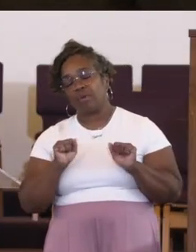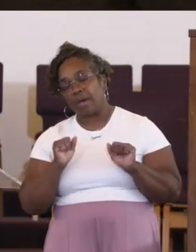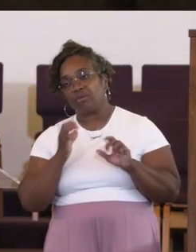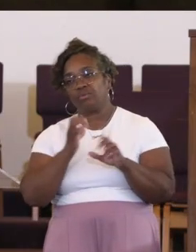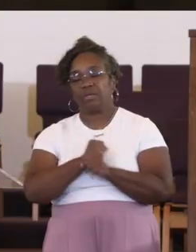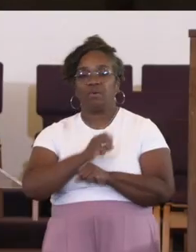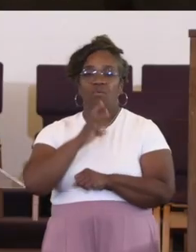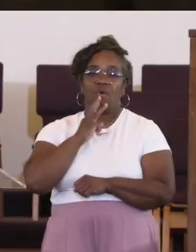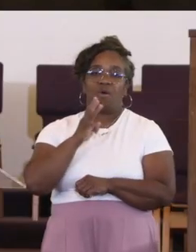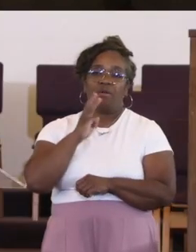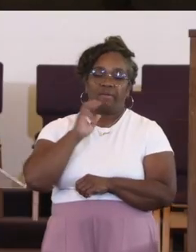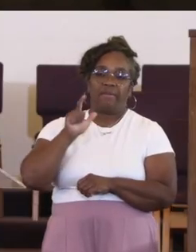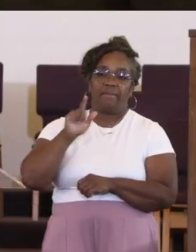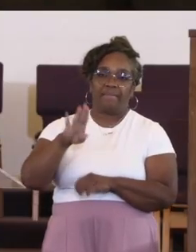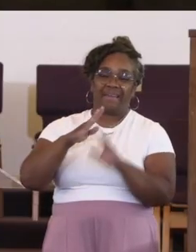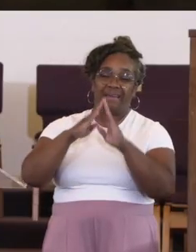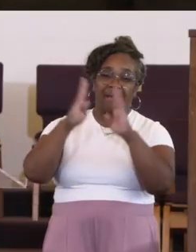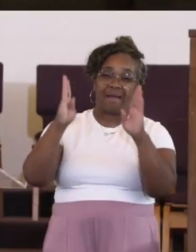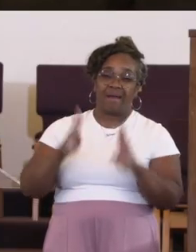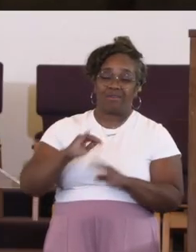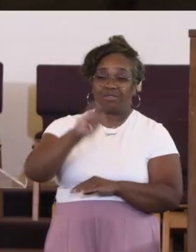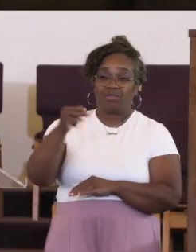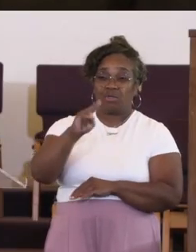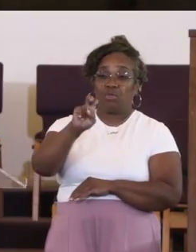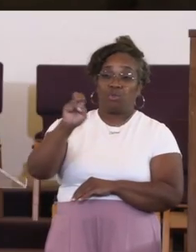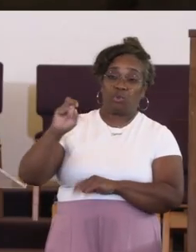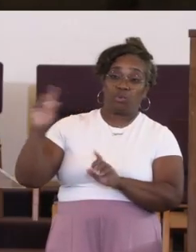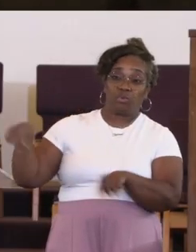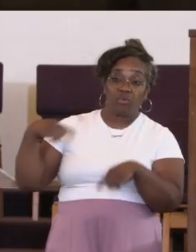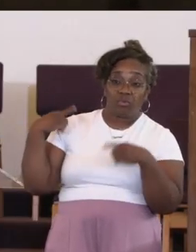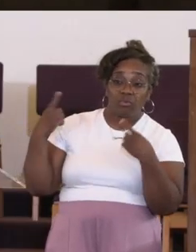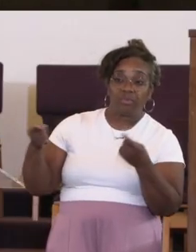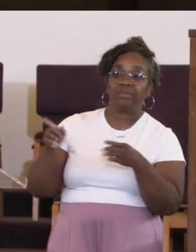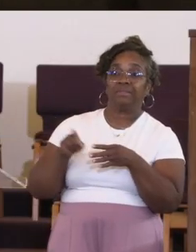bank house since June, the beginning of